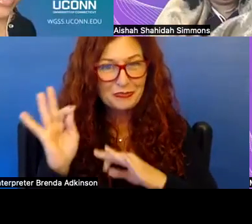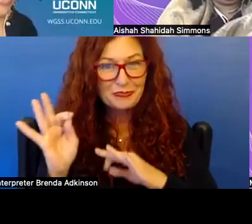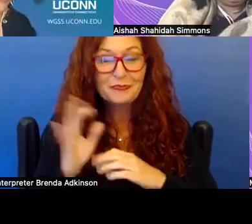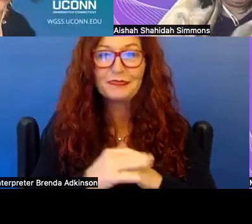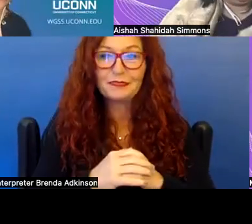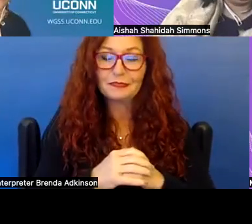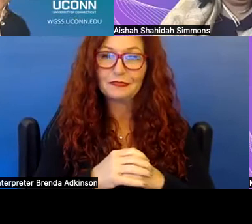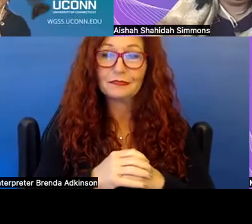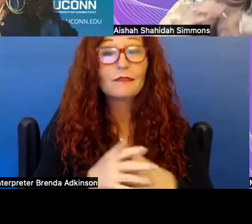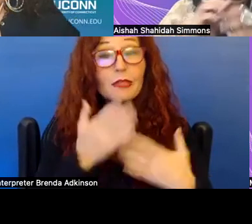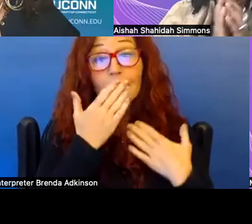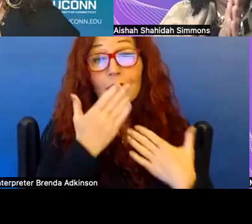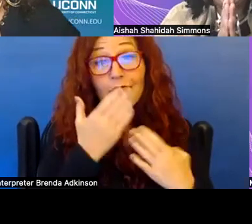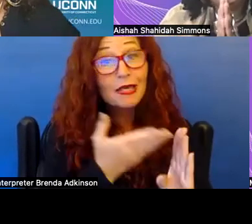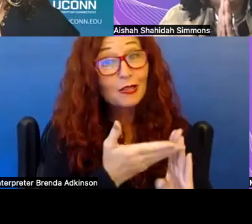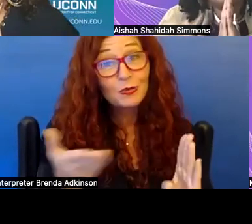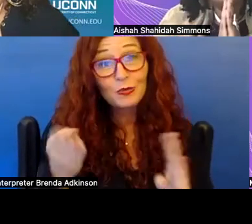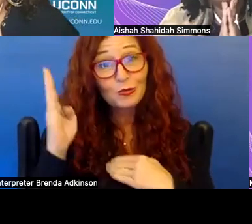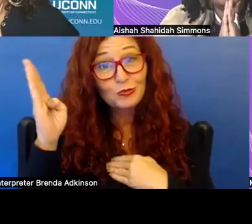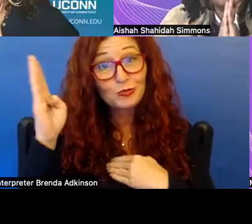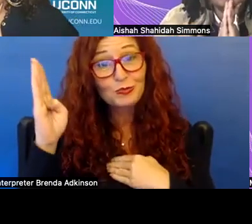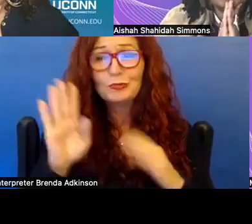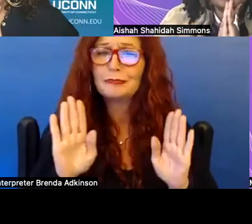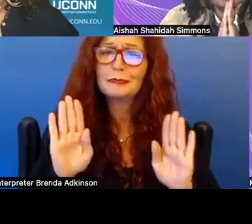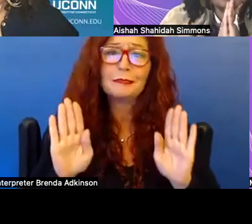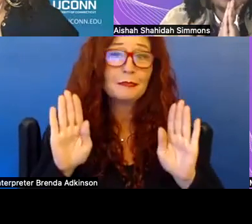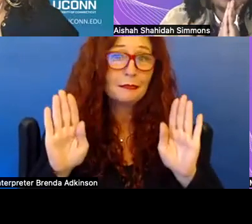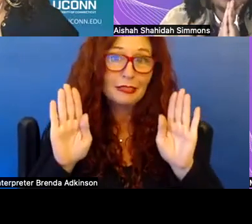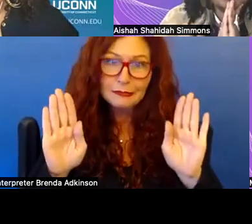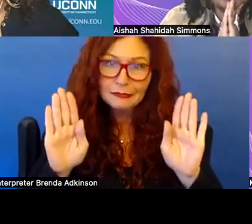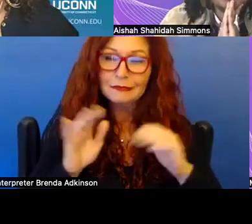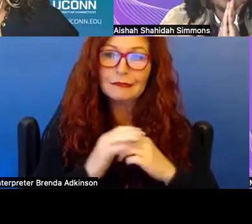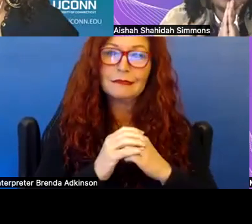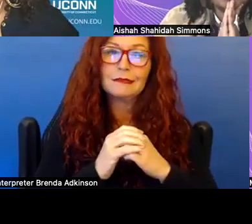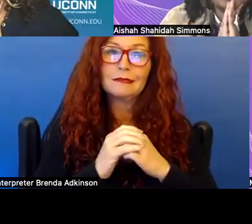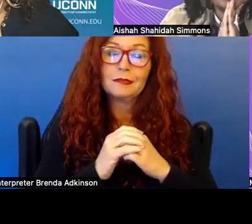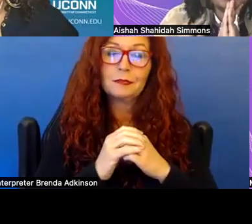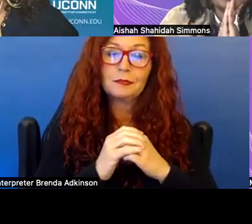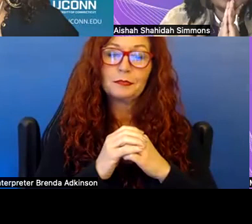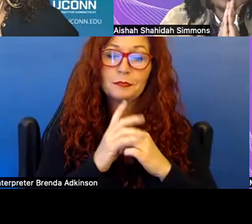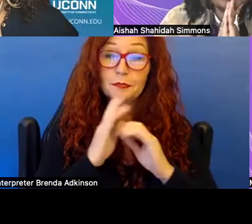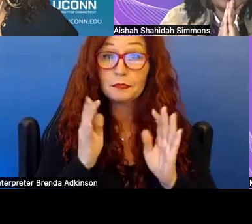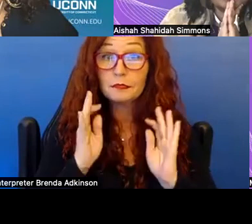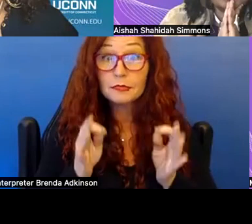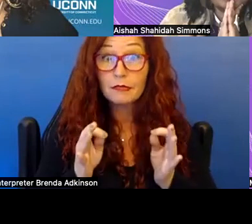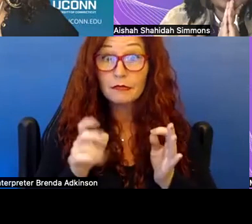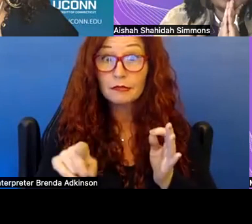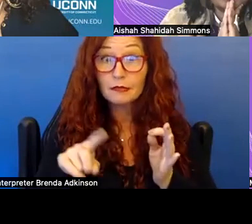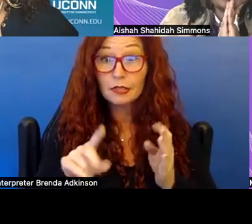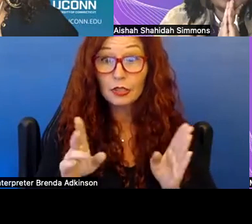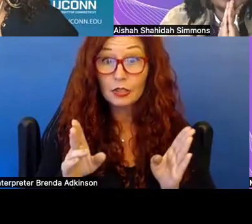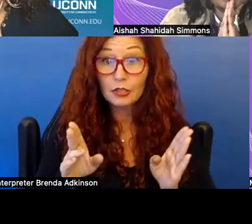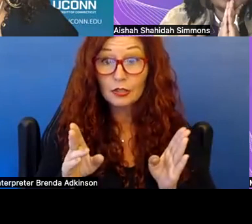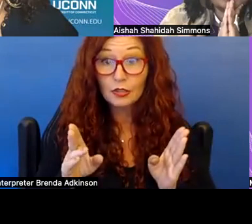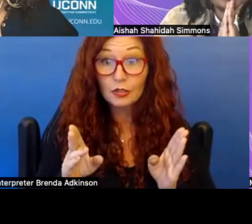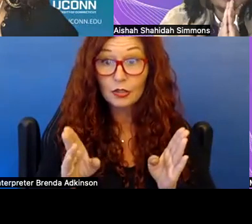But thank you all so much. This has been amazing. I definitely encourage everyone to continue to seek out and